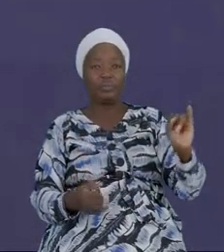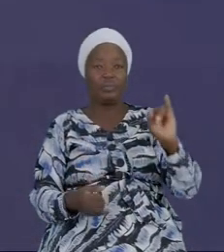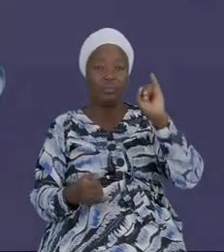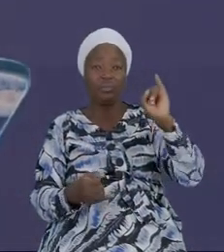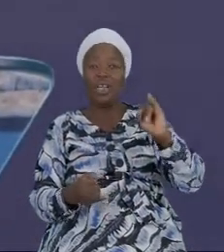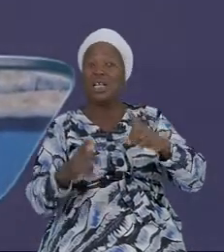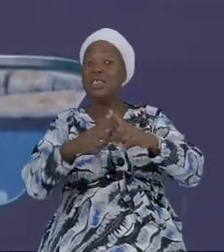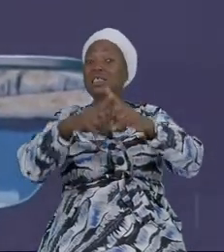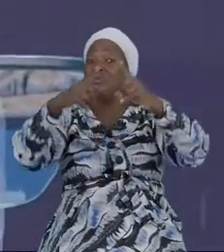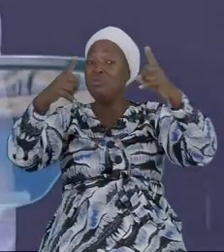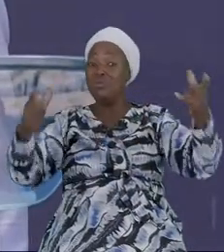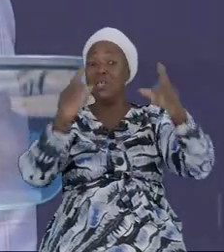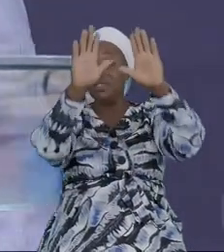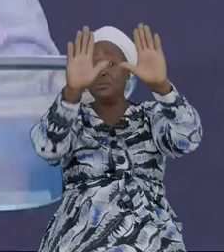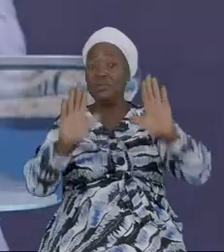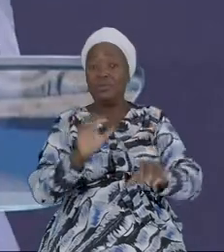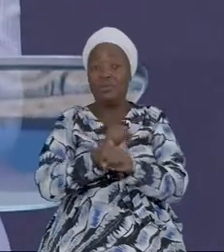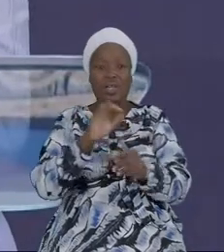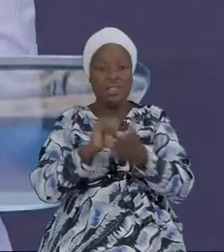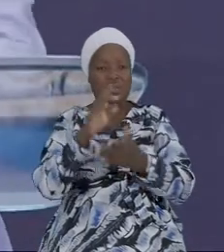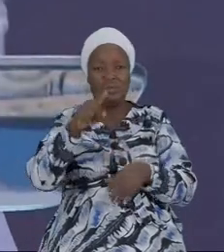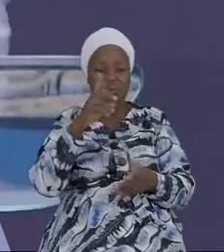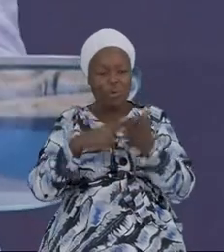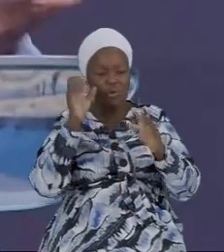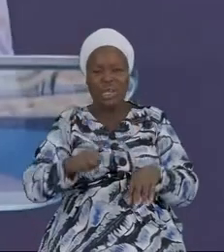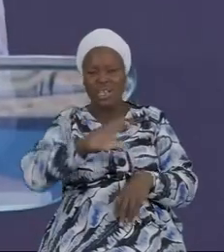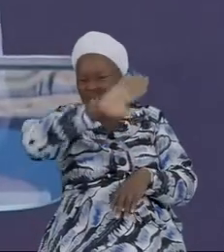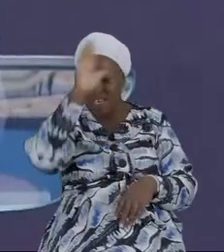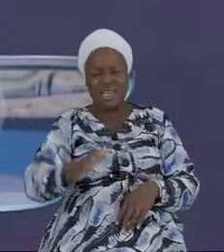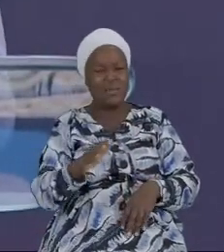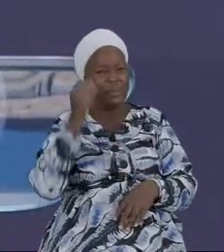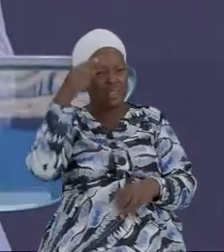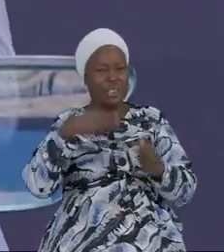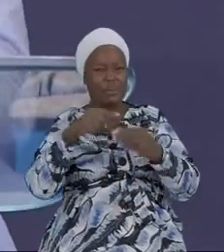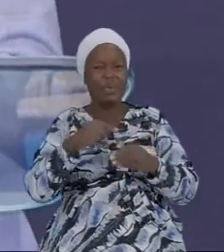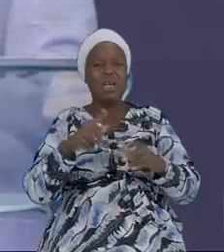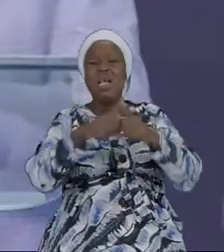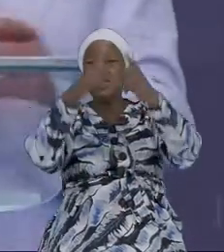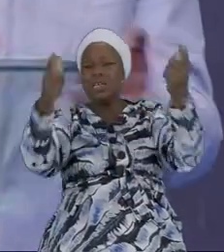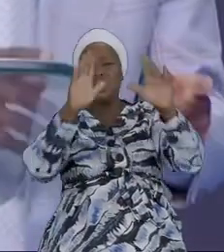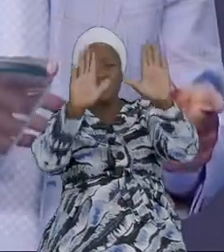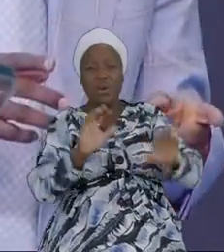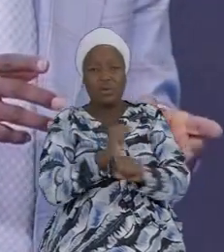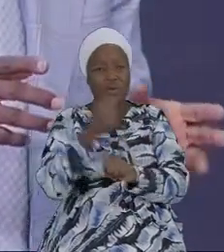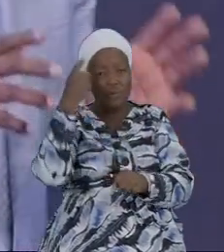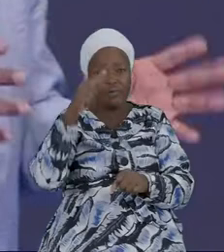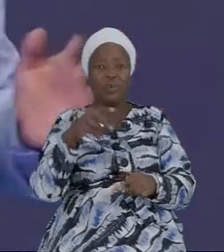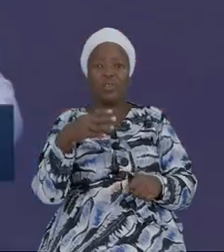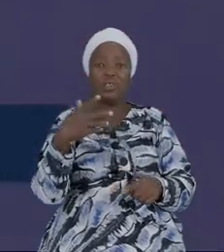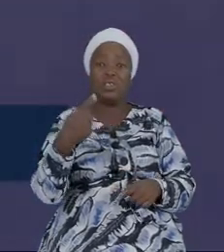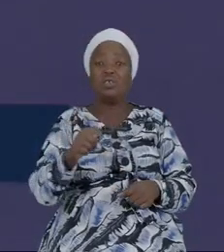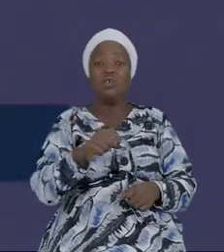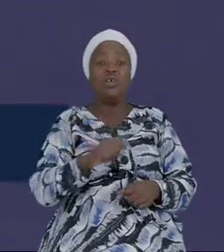Incredible miracles. What you can never think about. Incredible miracles for